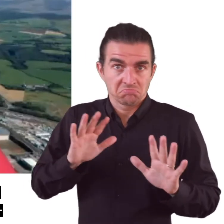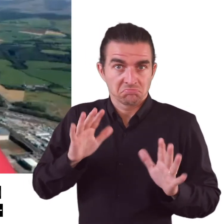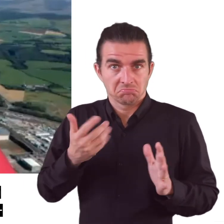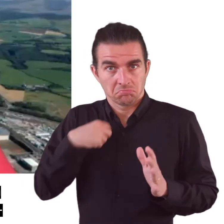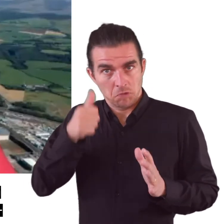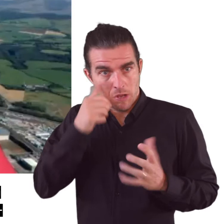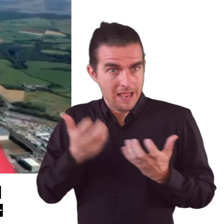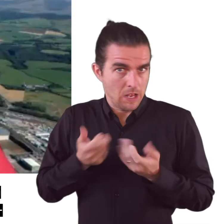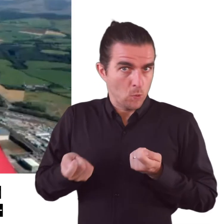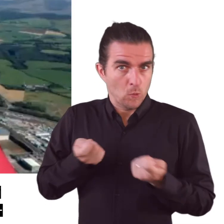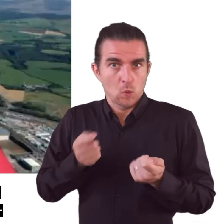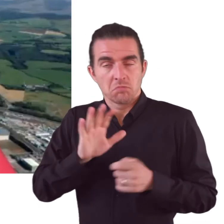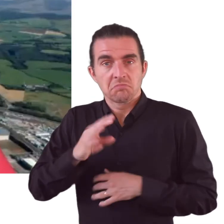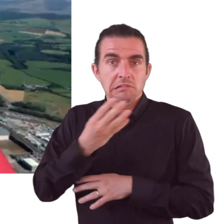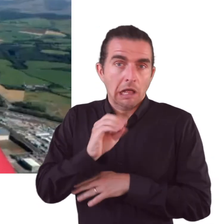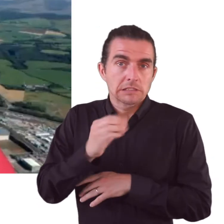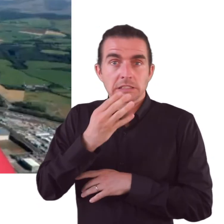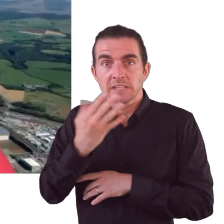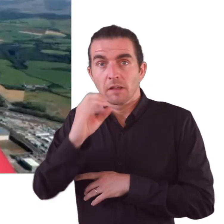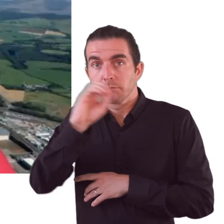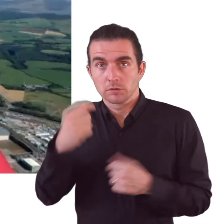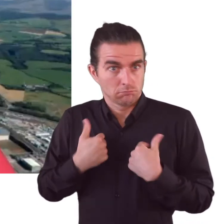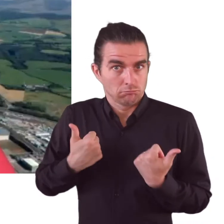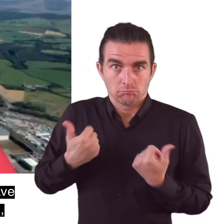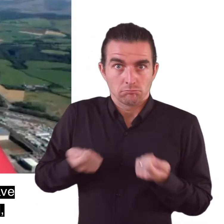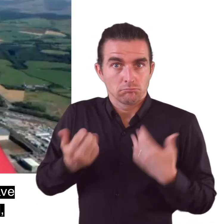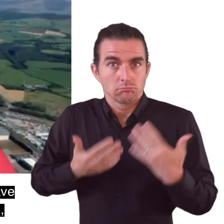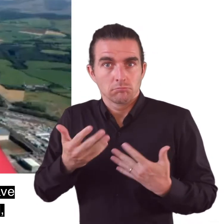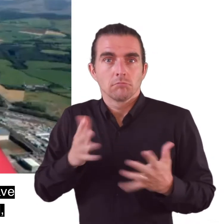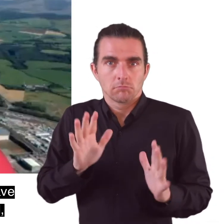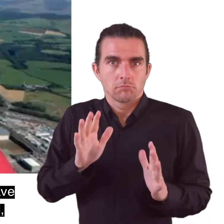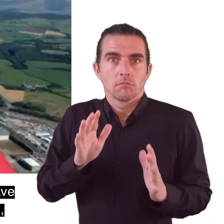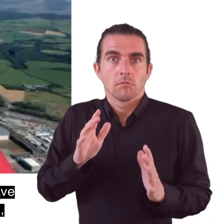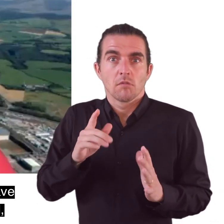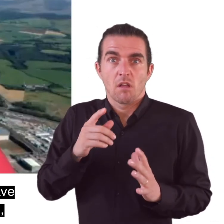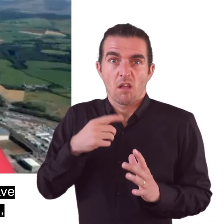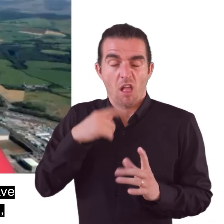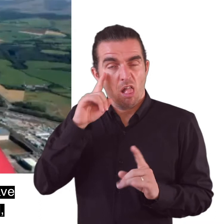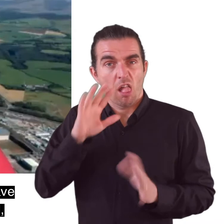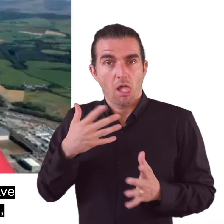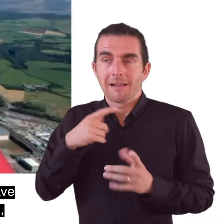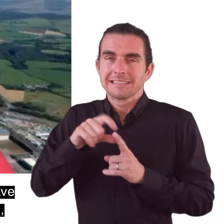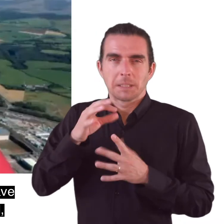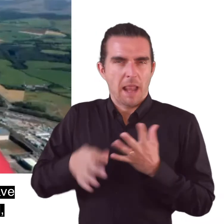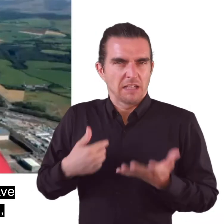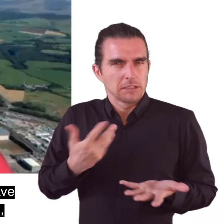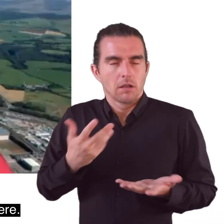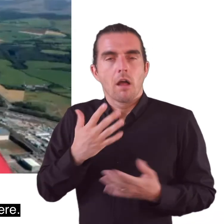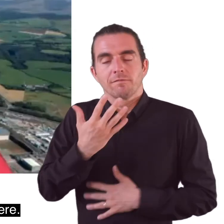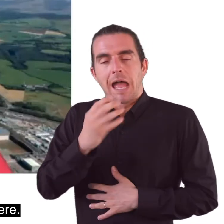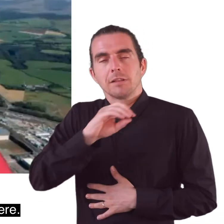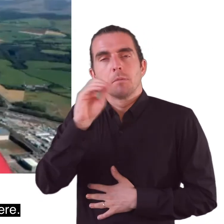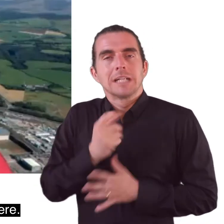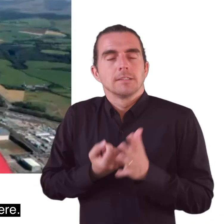use to, you know, 95% of the time, I am not how I would have thought of as disabled, but